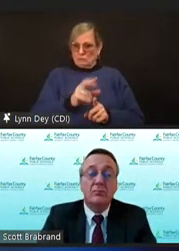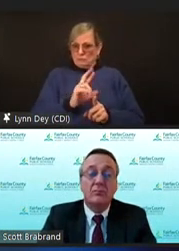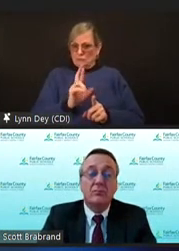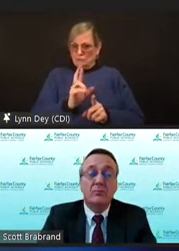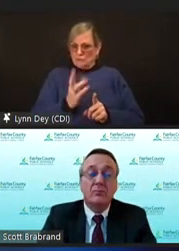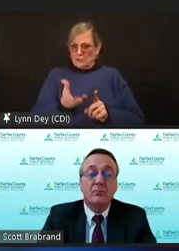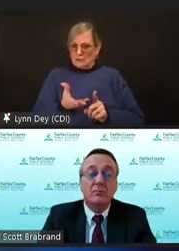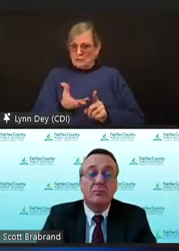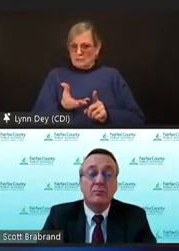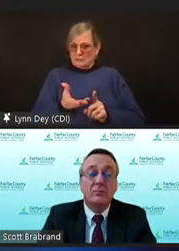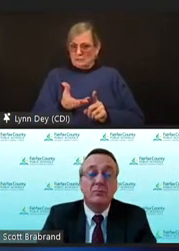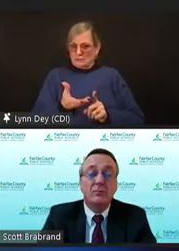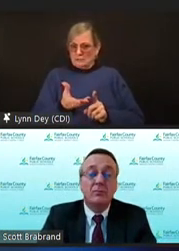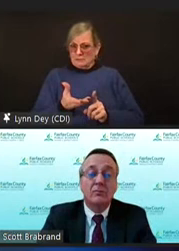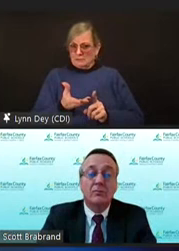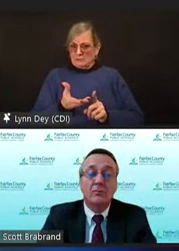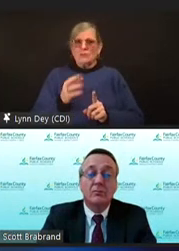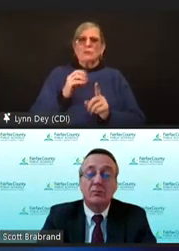Hi there.